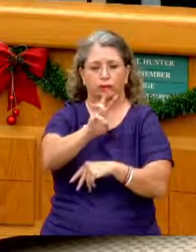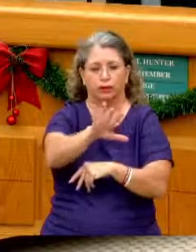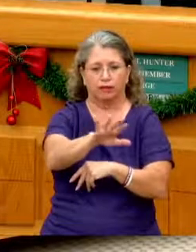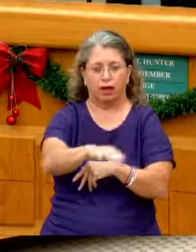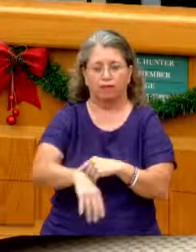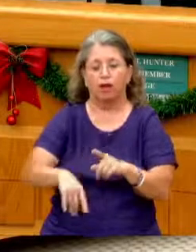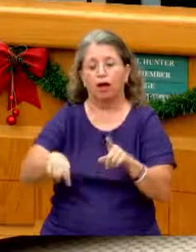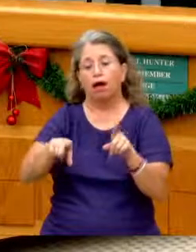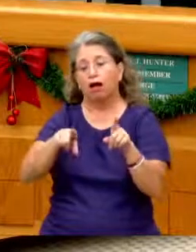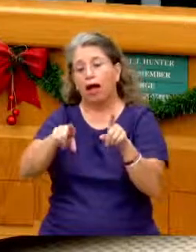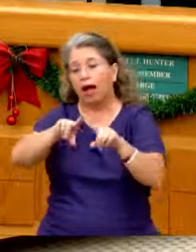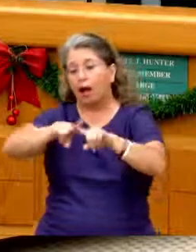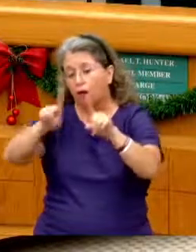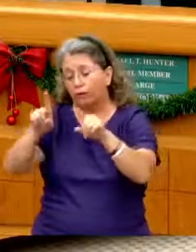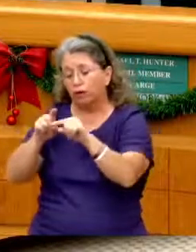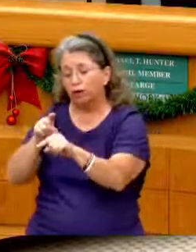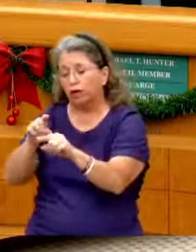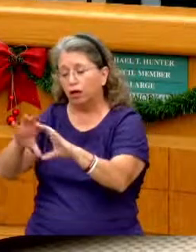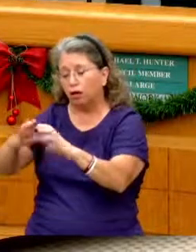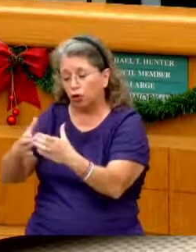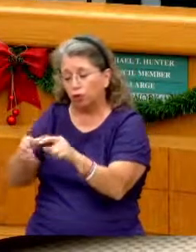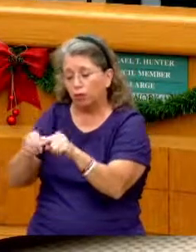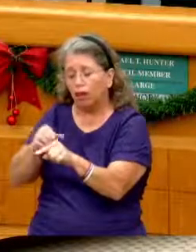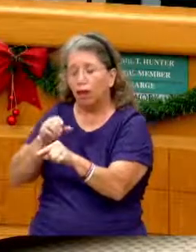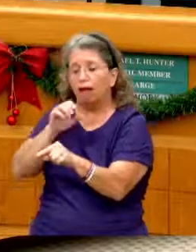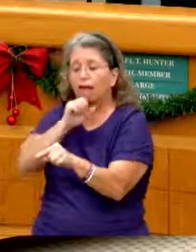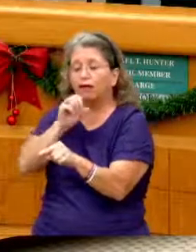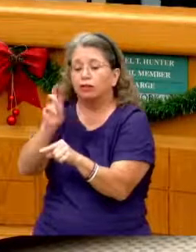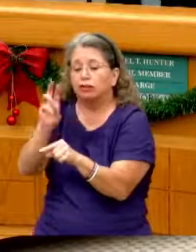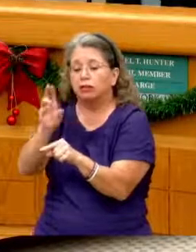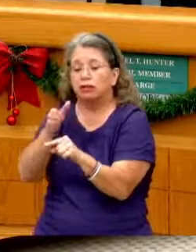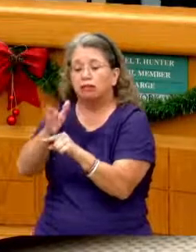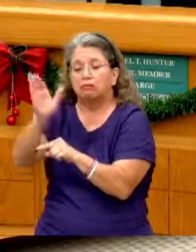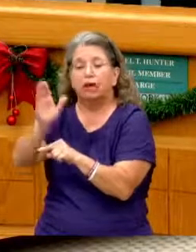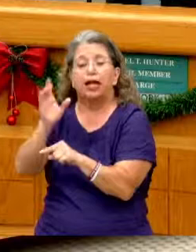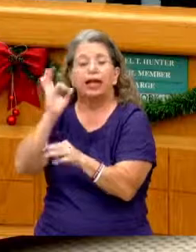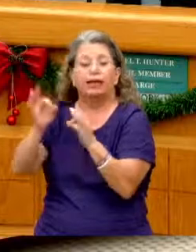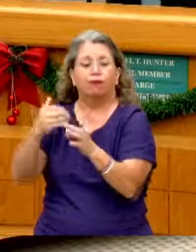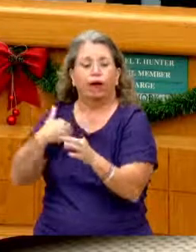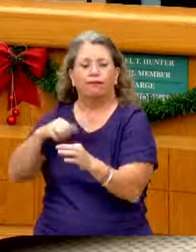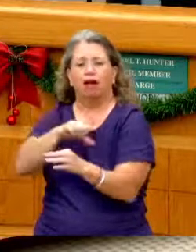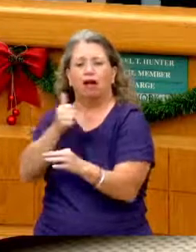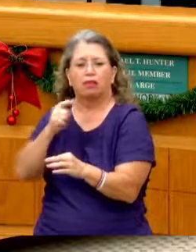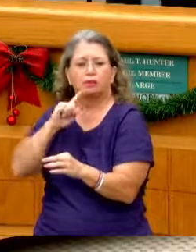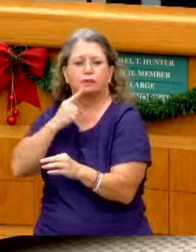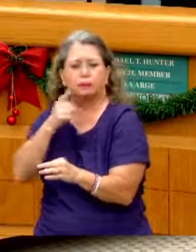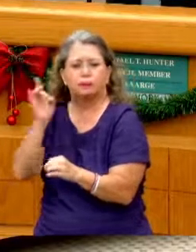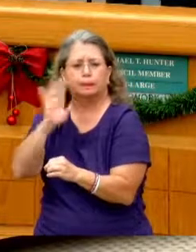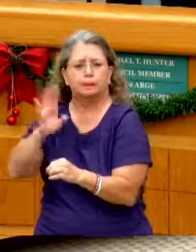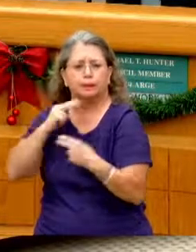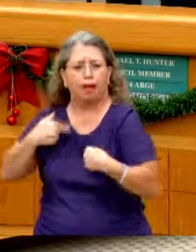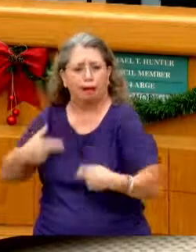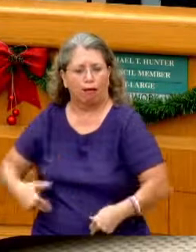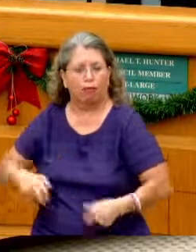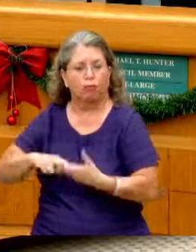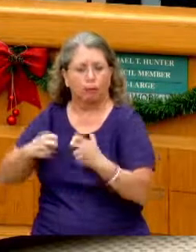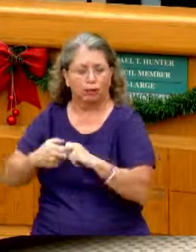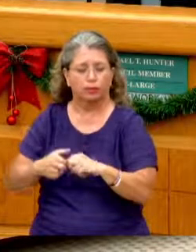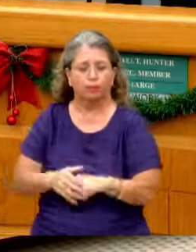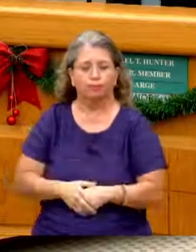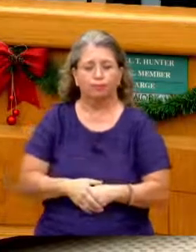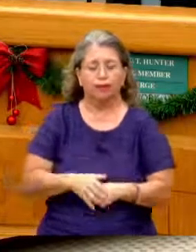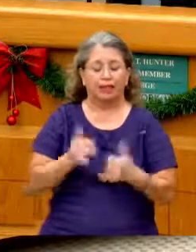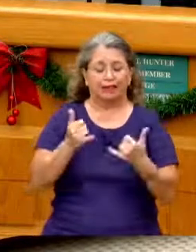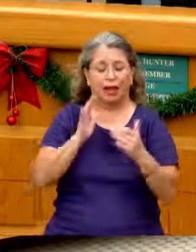comorbidities. And so we just looked at the ones over the age 65 because those are the more vulnerable population and because we have such